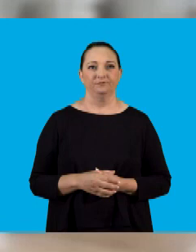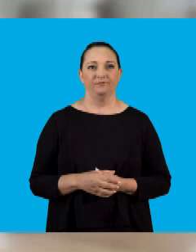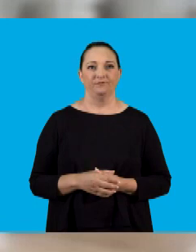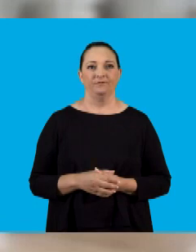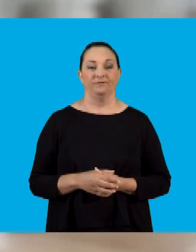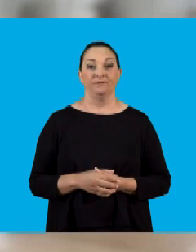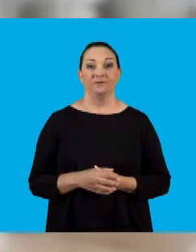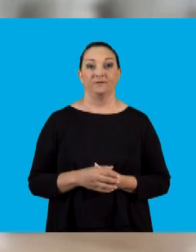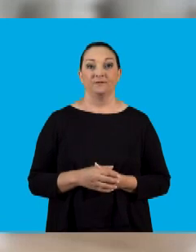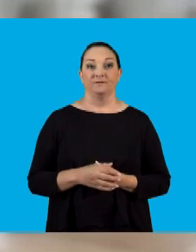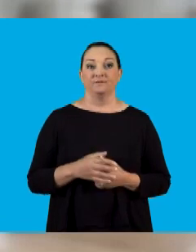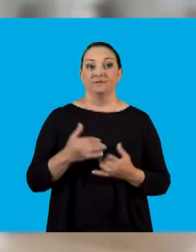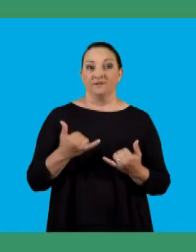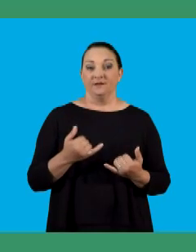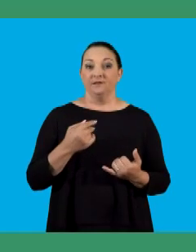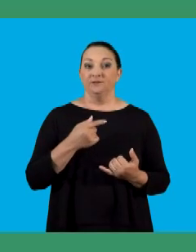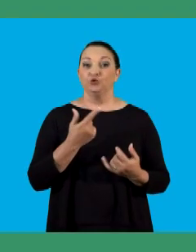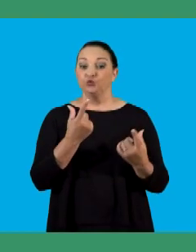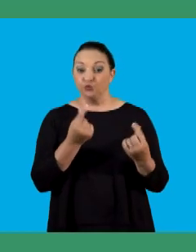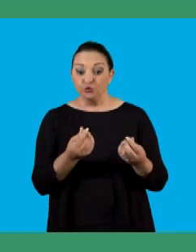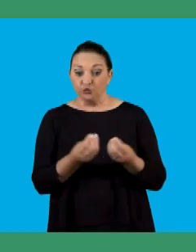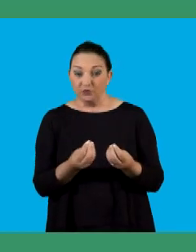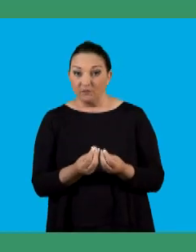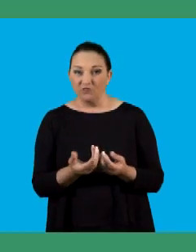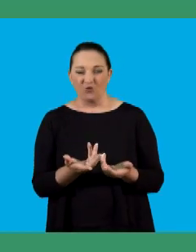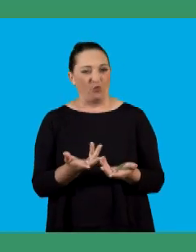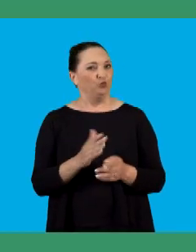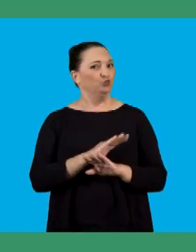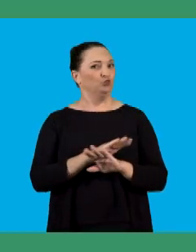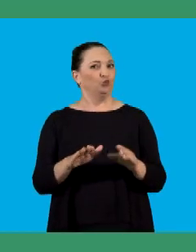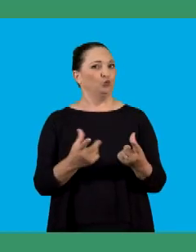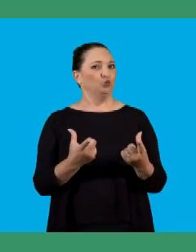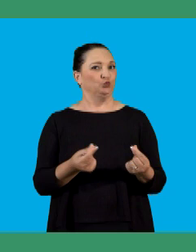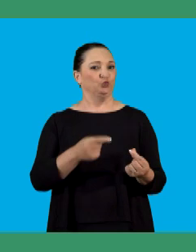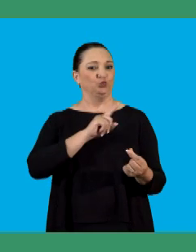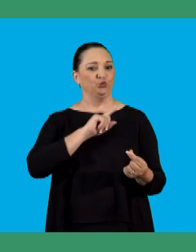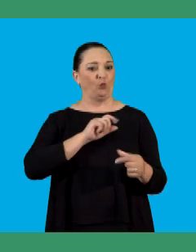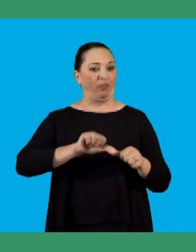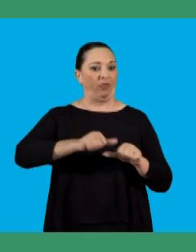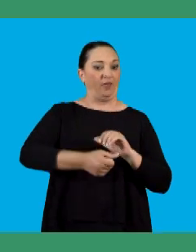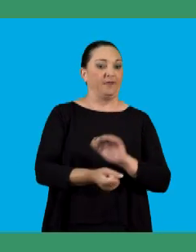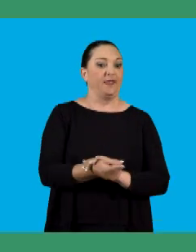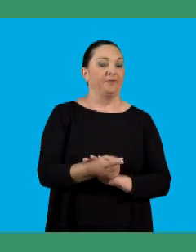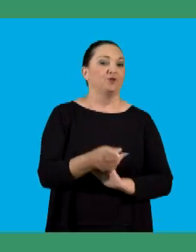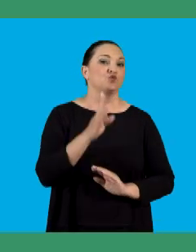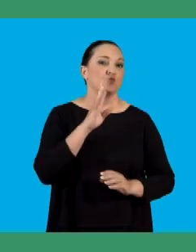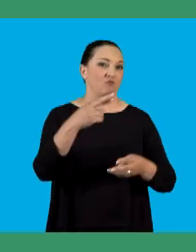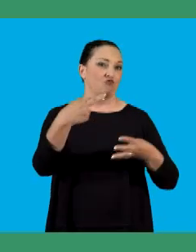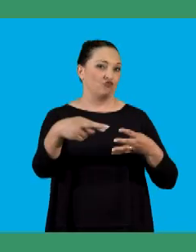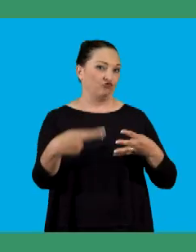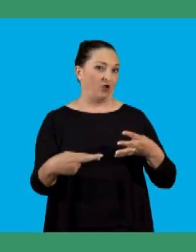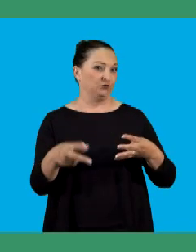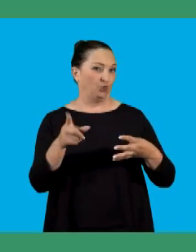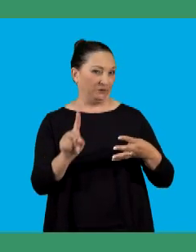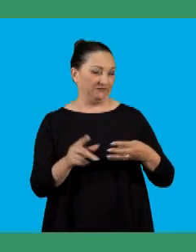It determines whether to do or not to do something based on the expected result of the action.